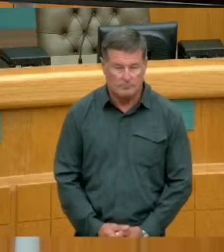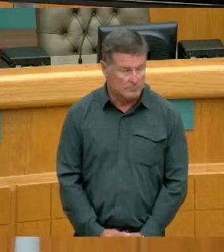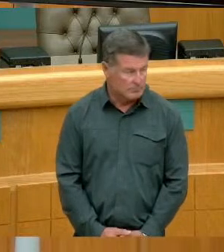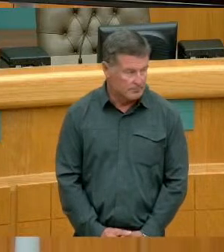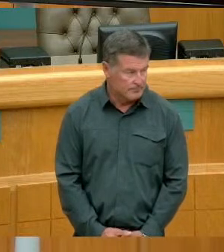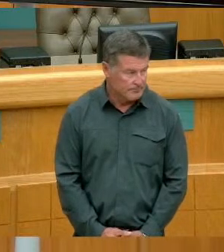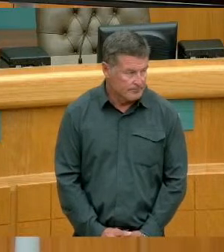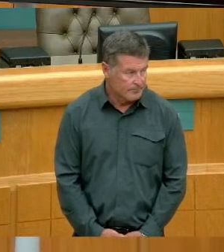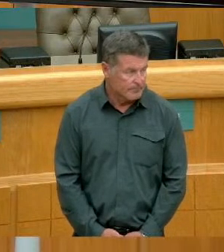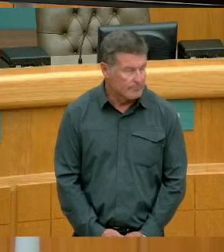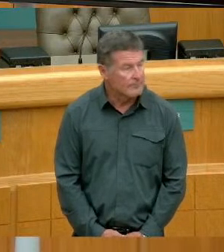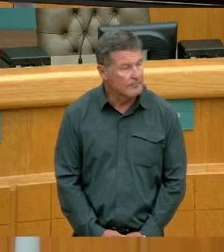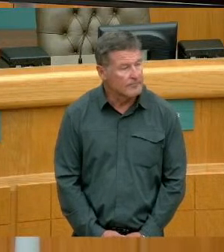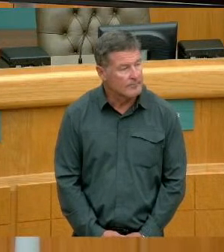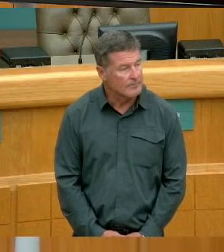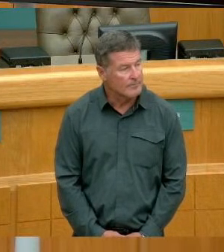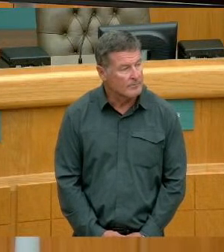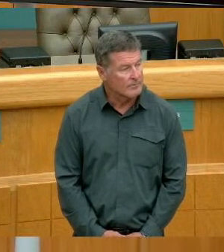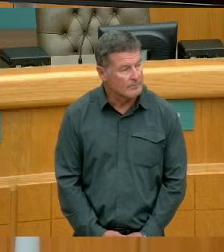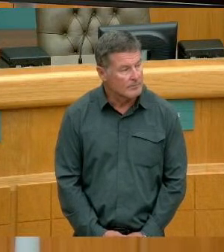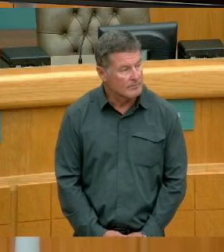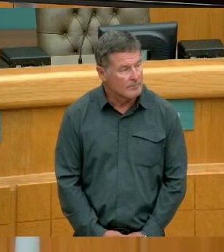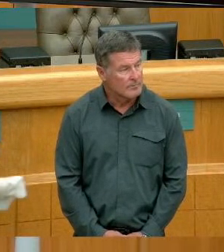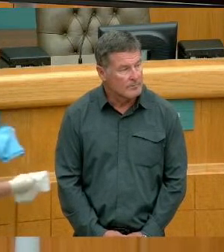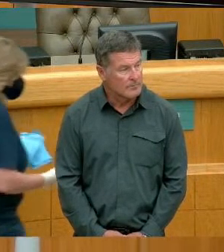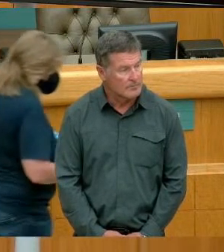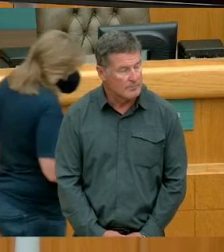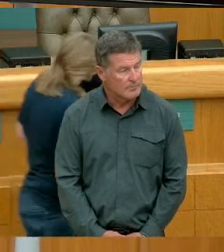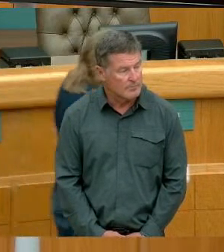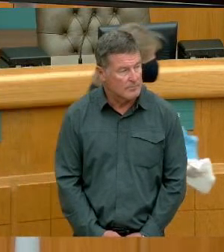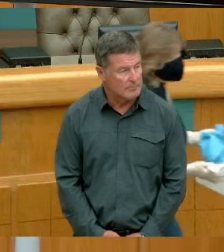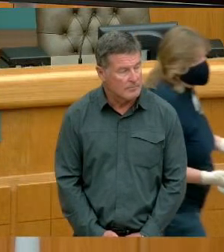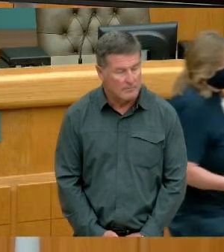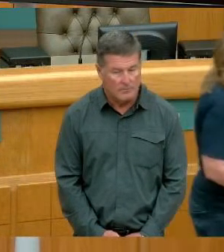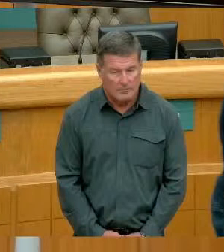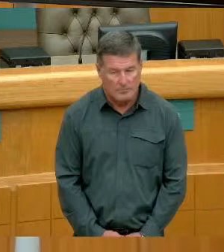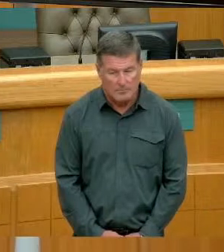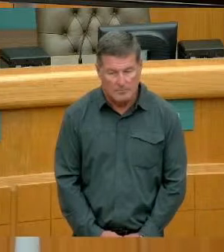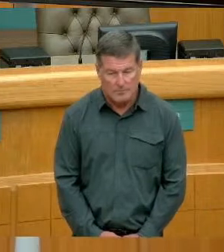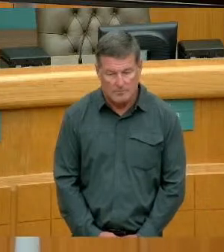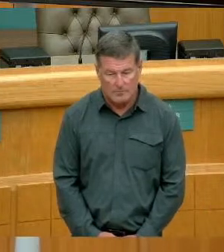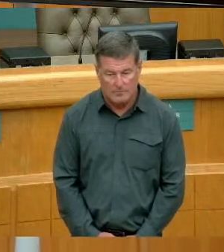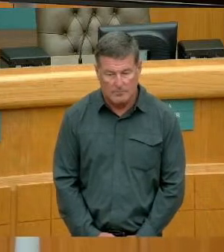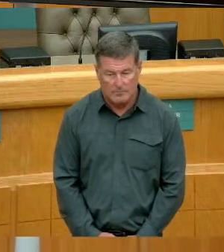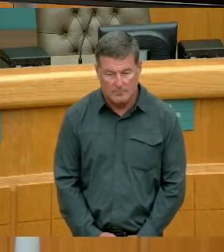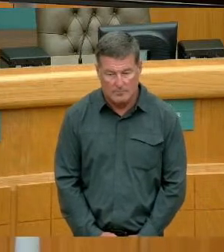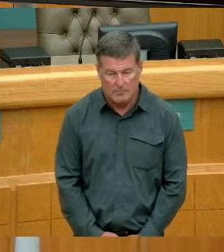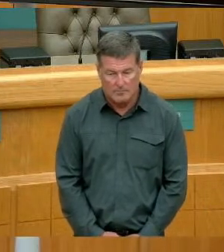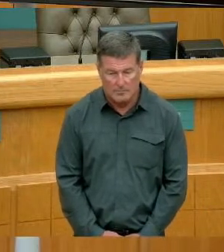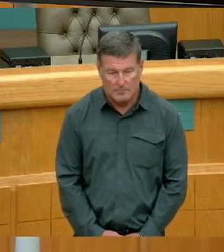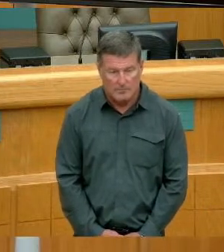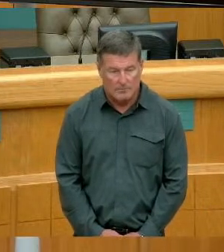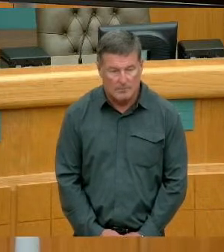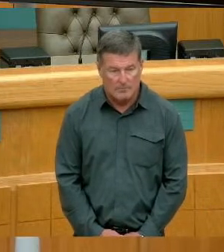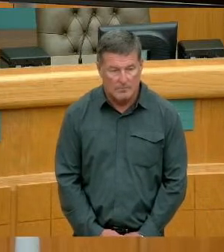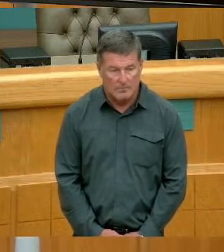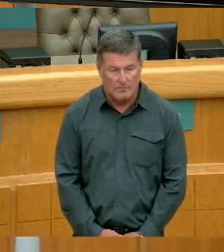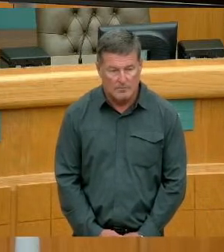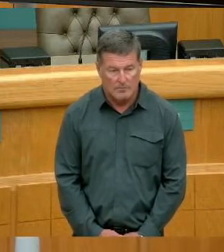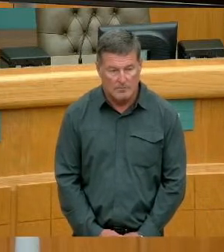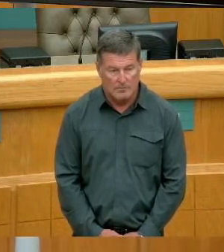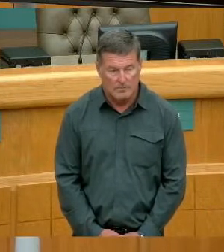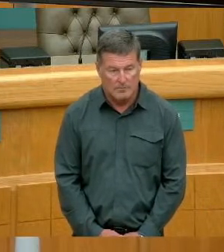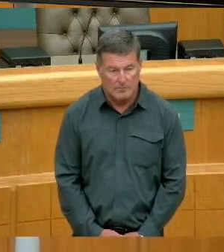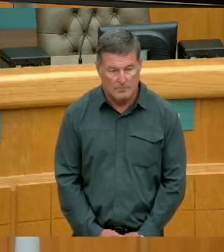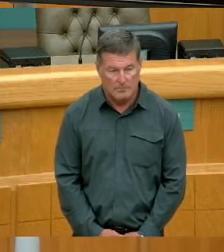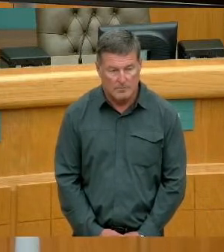de 2.394 casos. 272 de los 2.394 casos se han recuperado por completo.